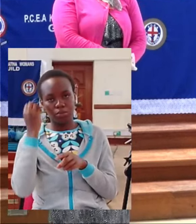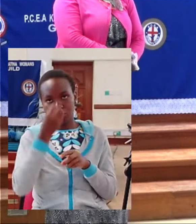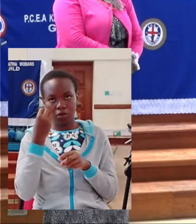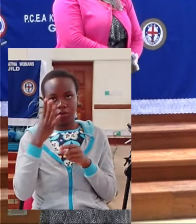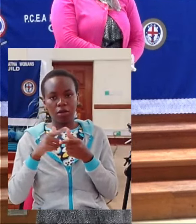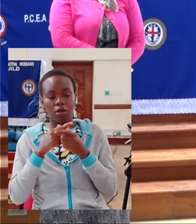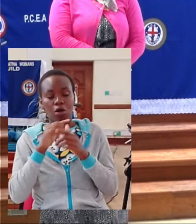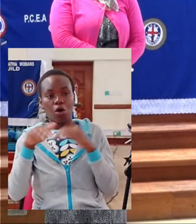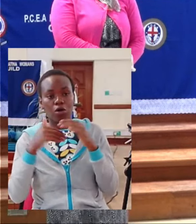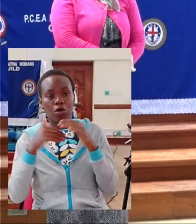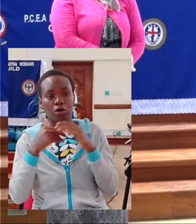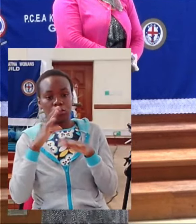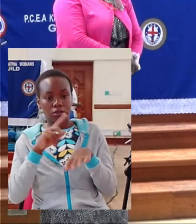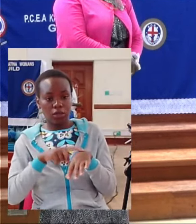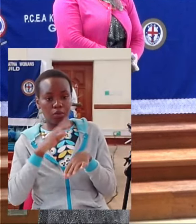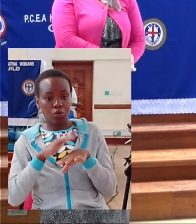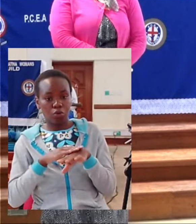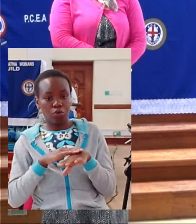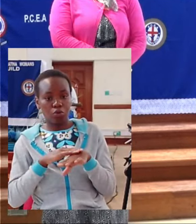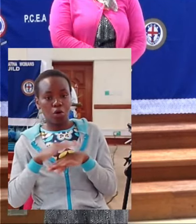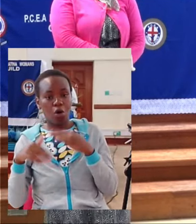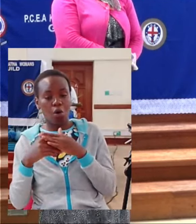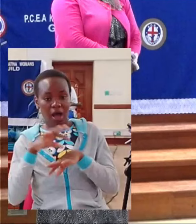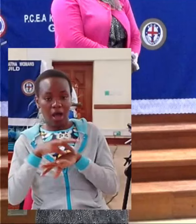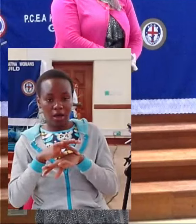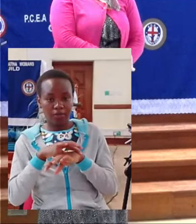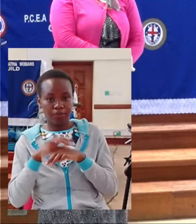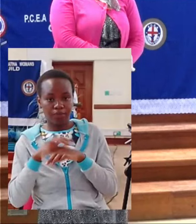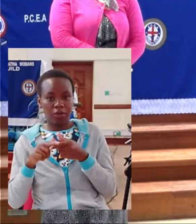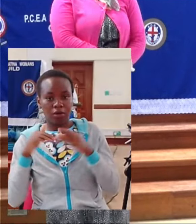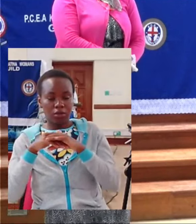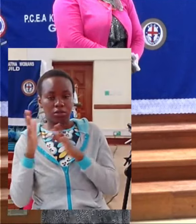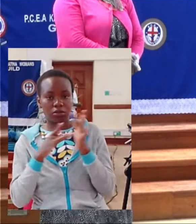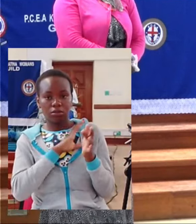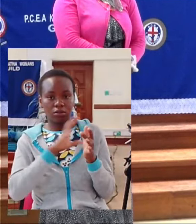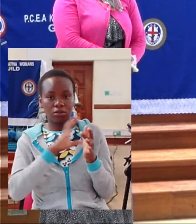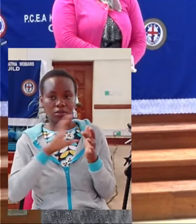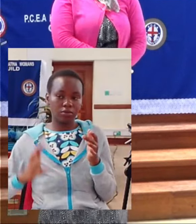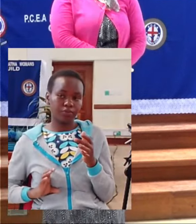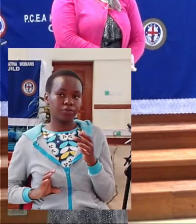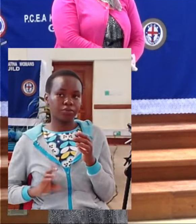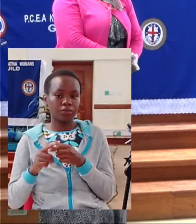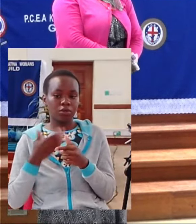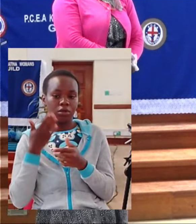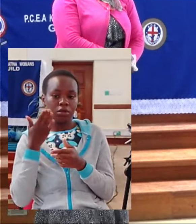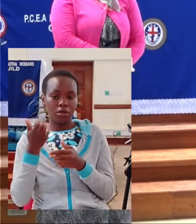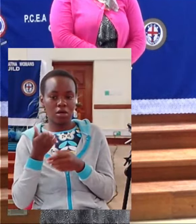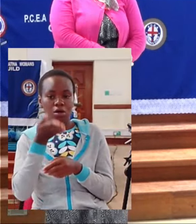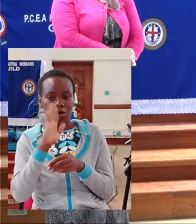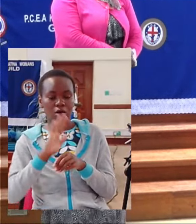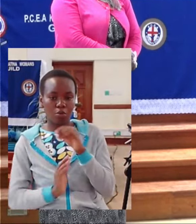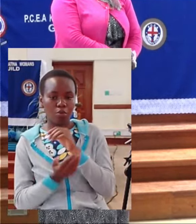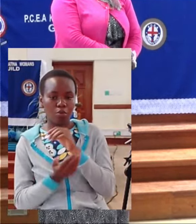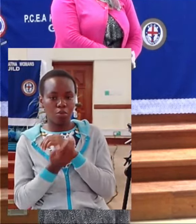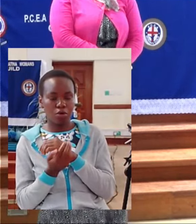niwe wangireire Jehova Ngai gutugerio ni thi yothe Jehova thiine ware twaria Jesu Kristo twebereine akuroshine